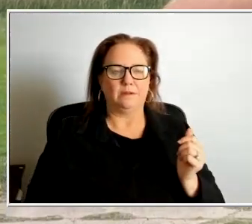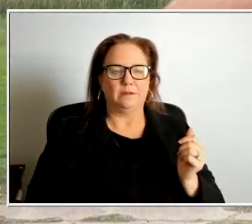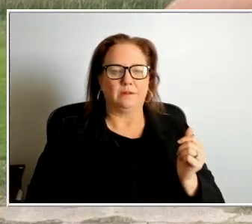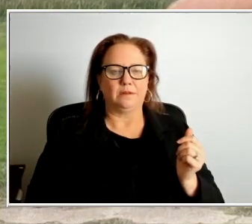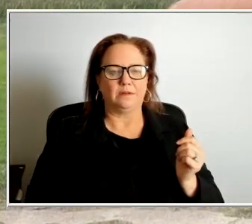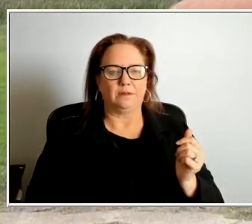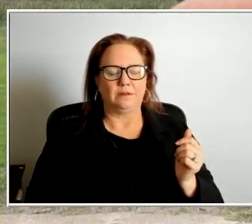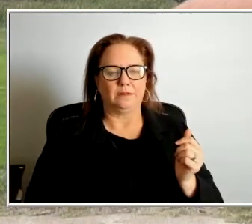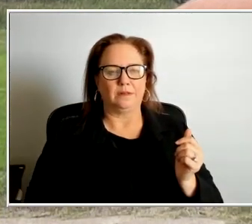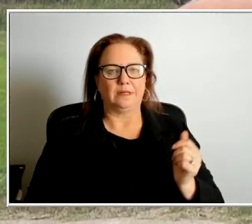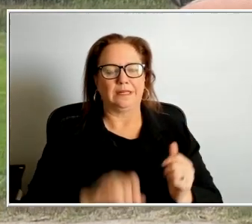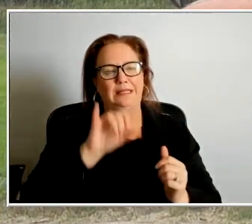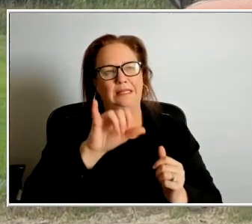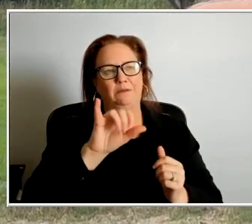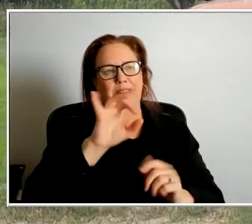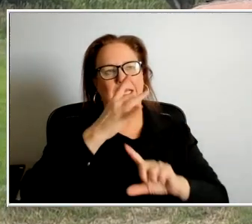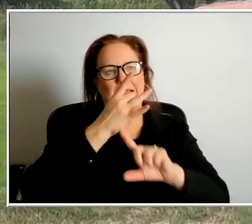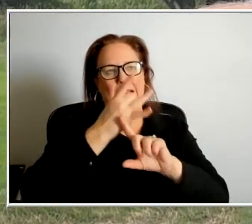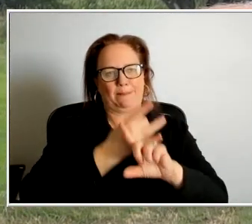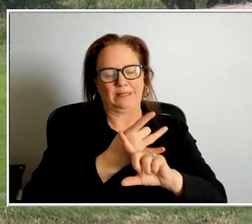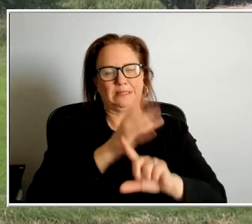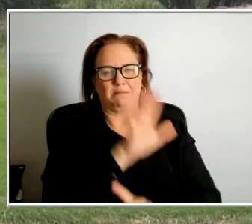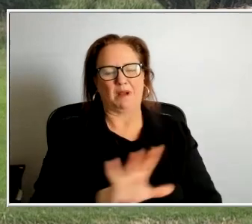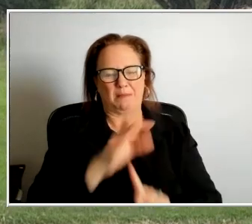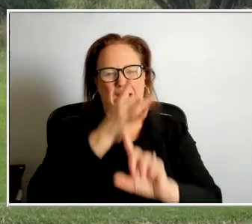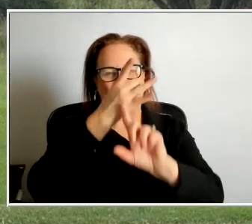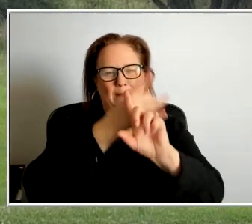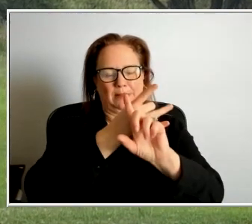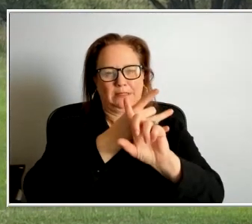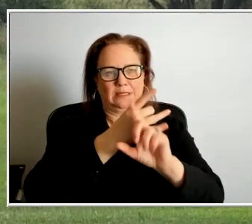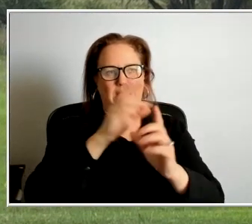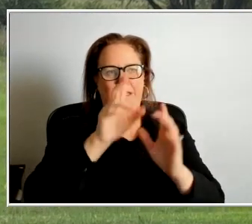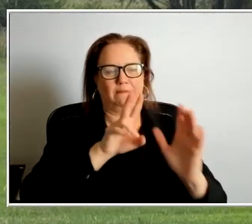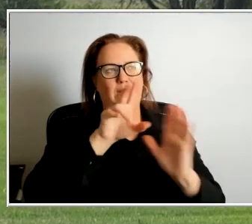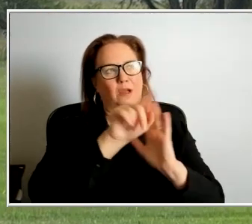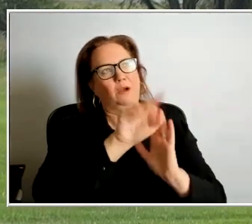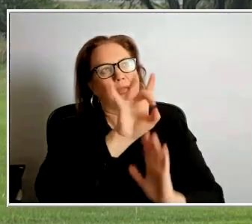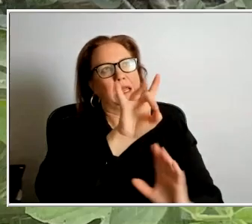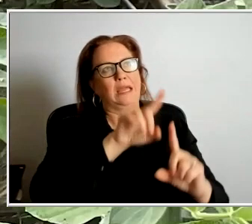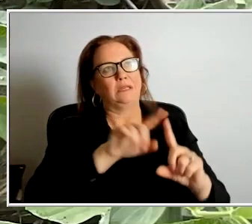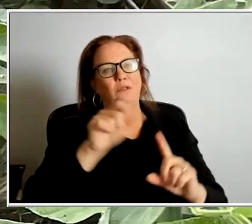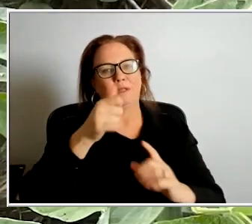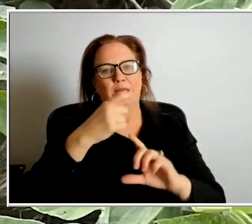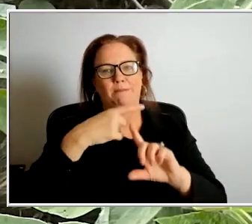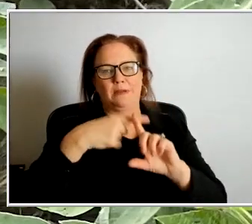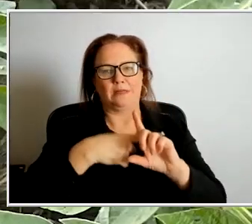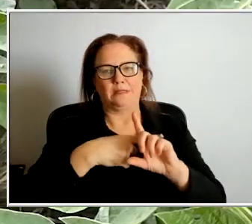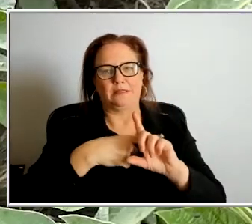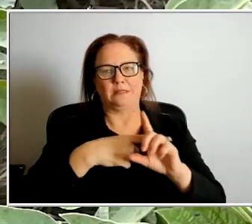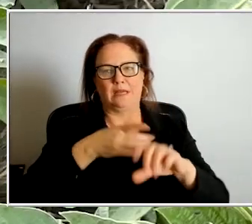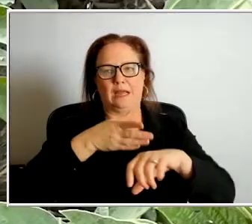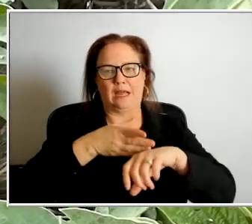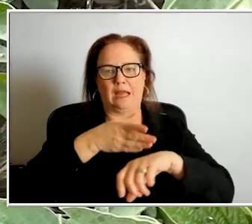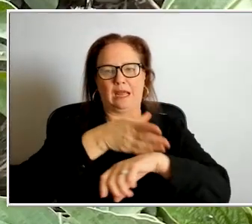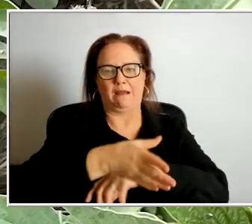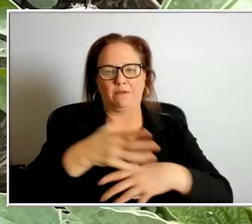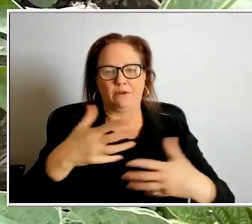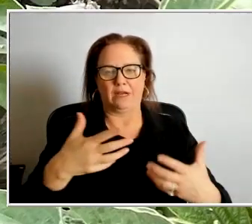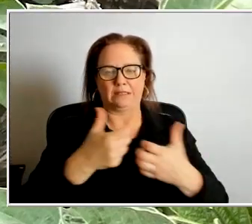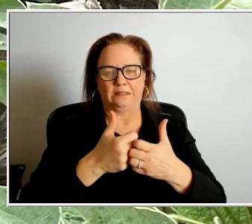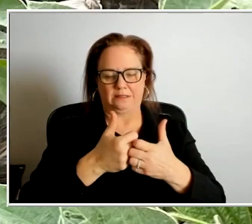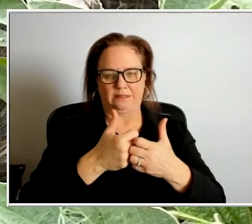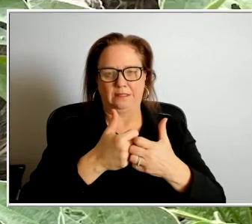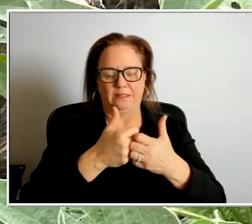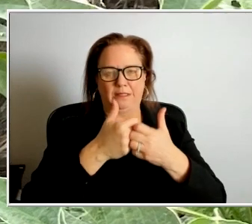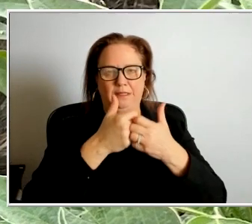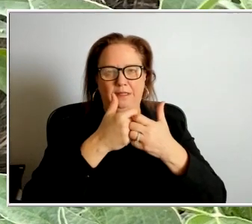So I think that was about 8 months is when I made that video. 8 to 10 months post accident is when I made that